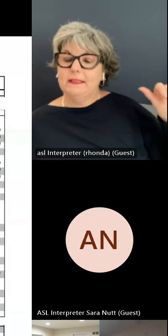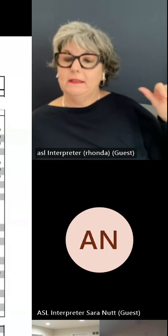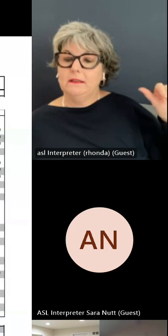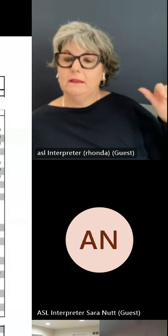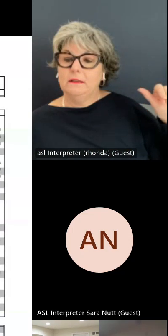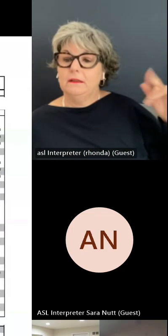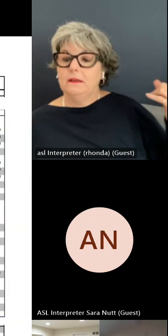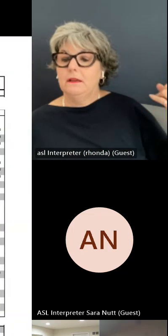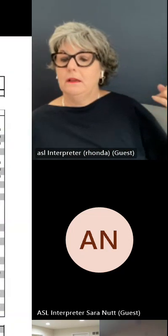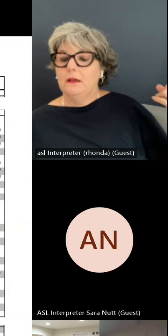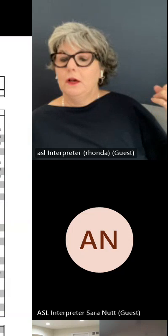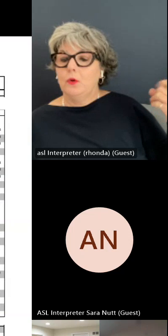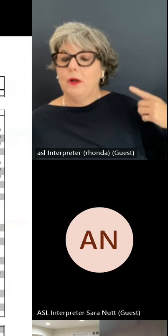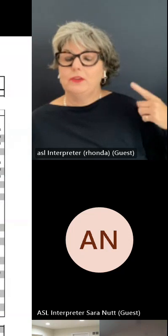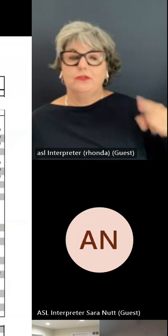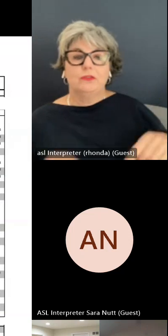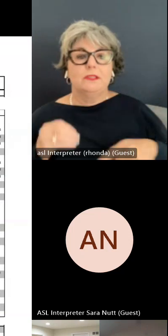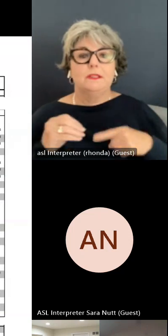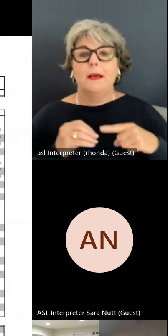had a question about